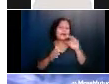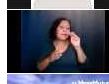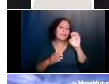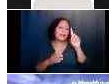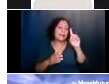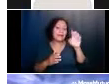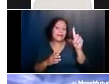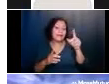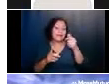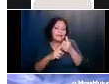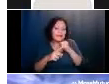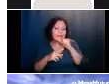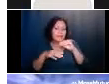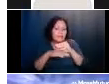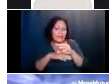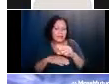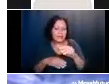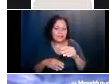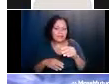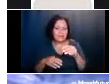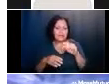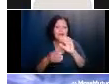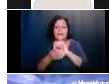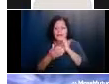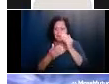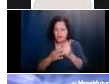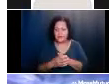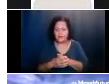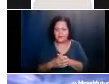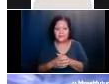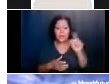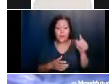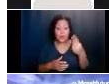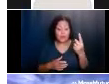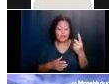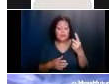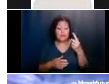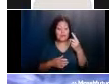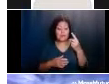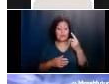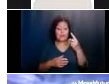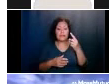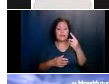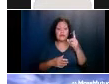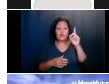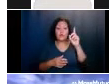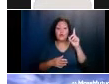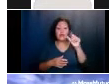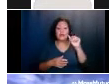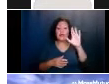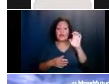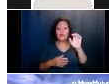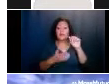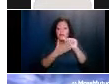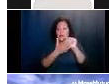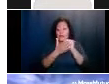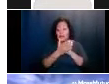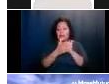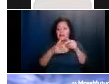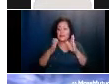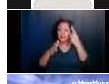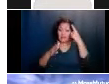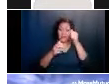that quirk. Only one ABLE account is allowed per person, so you can't have multiple ABLE accounts